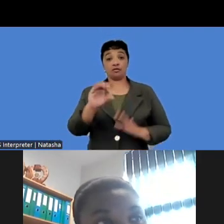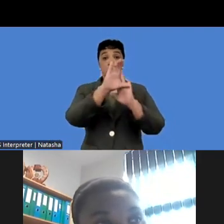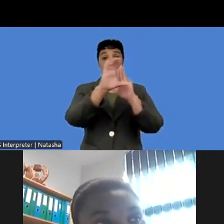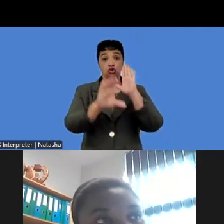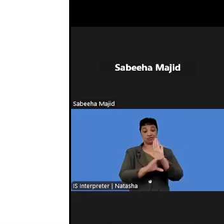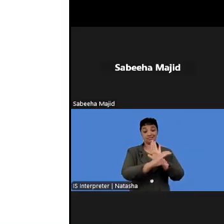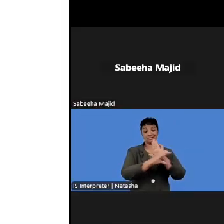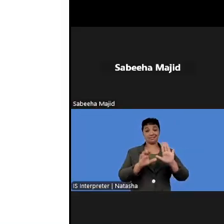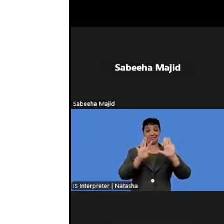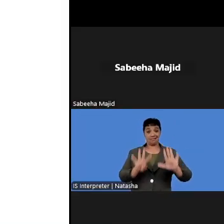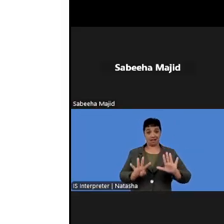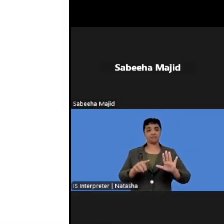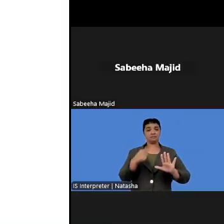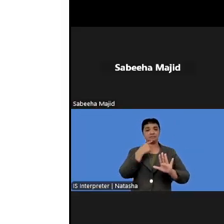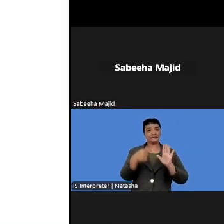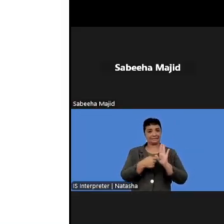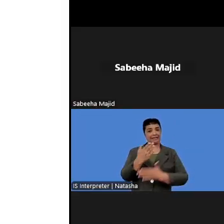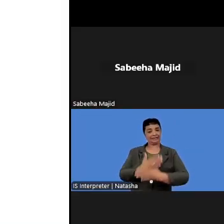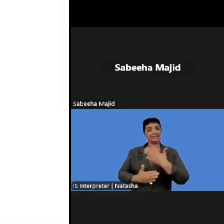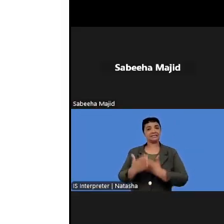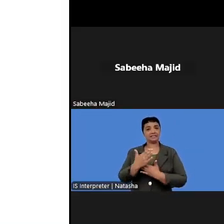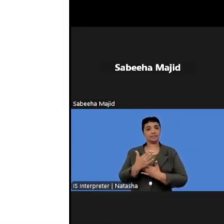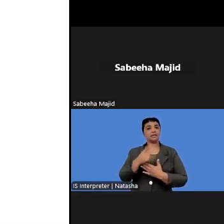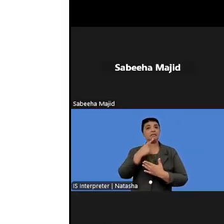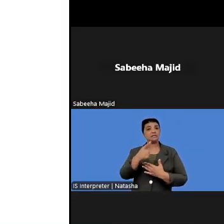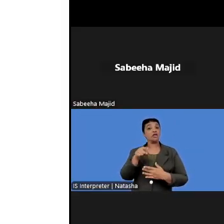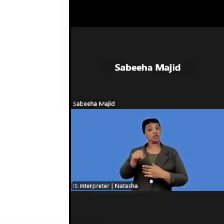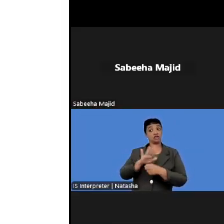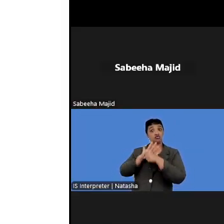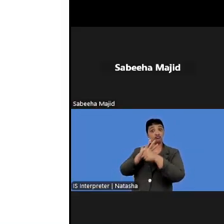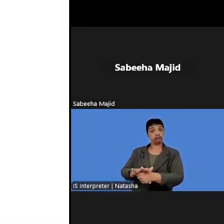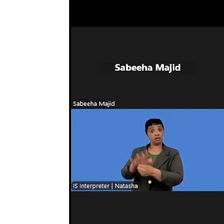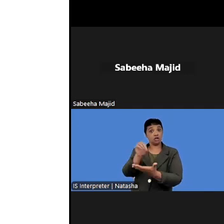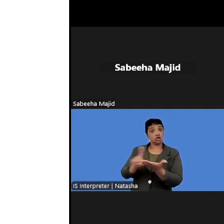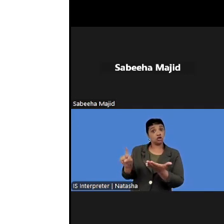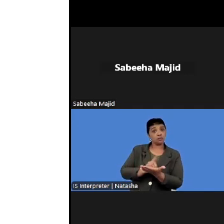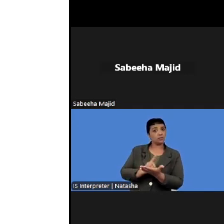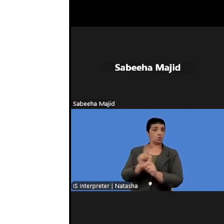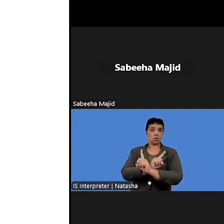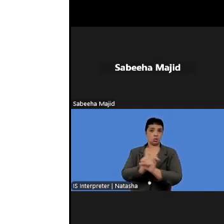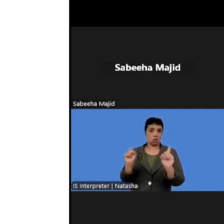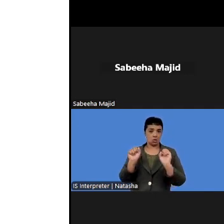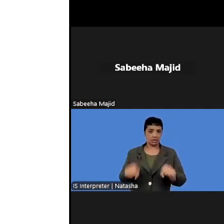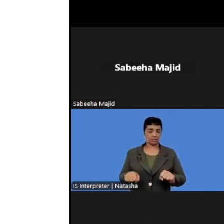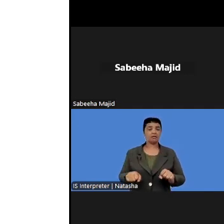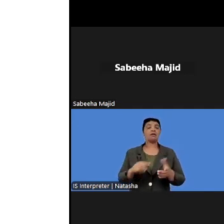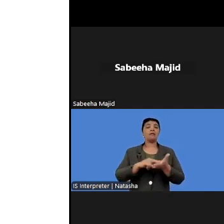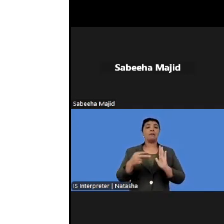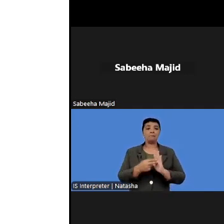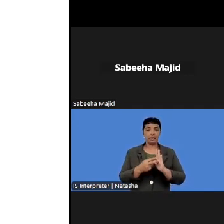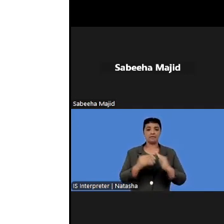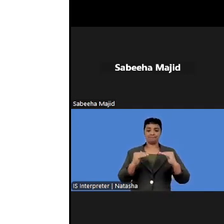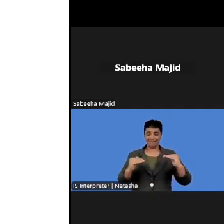one of the grounds for prohibited discrimination. So essentially, in advancing substantive equality, the